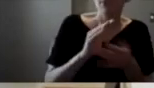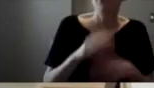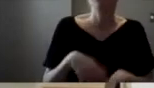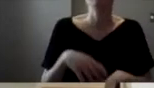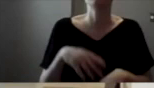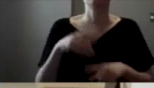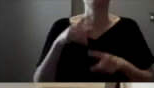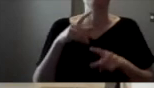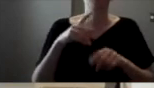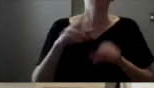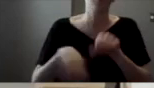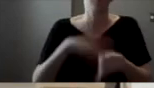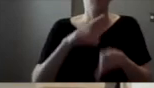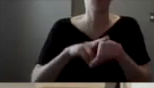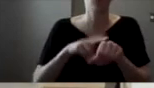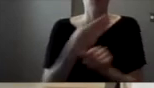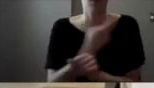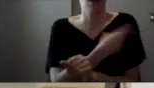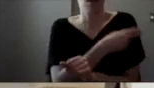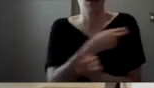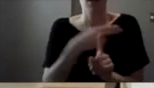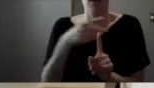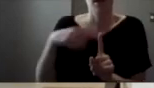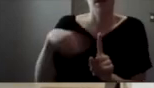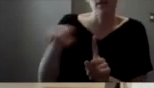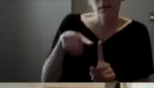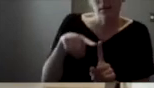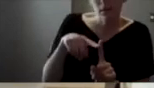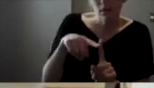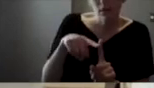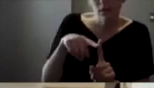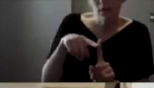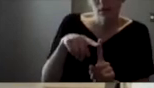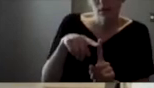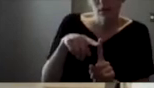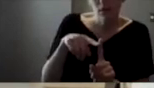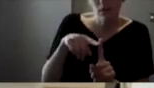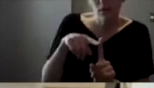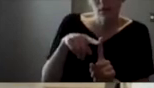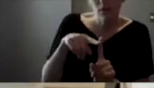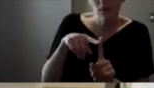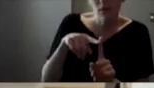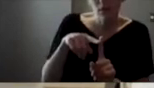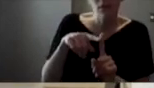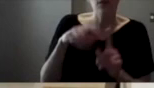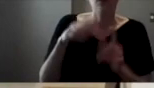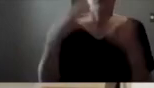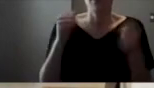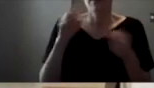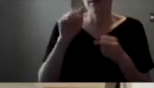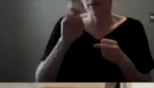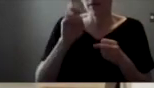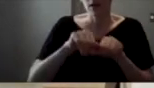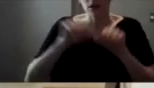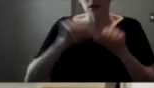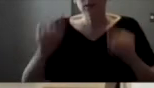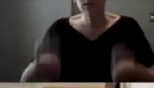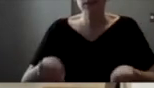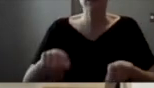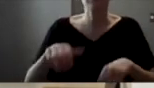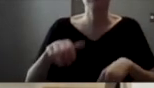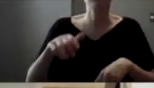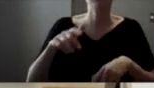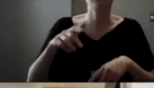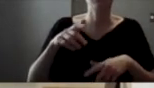also resulted in unintended consequences, strained healthcare systems, disruptions in care,